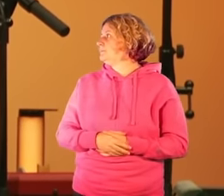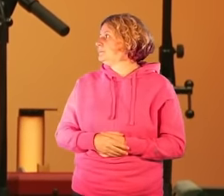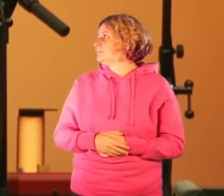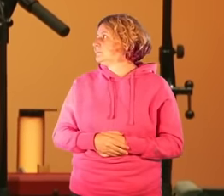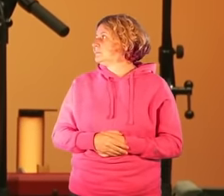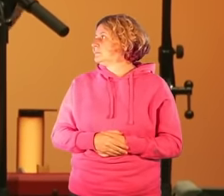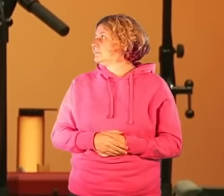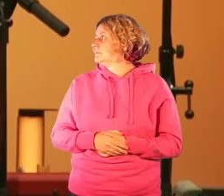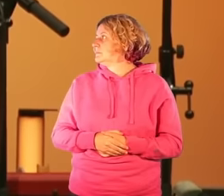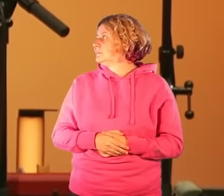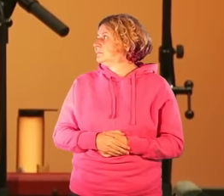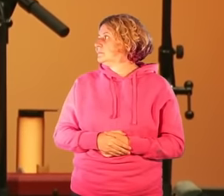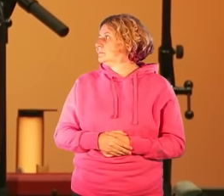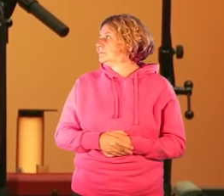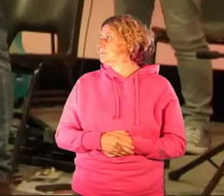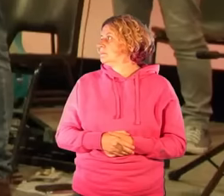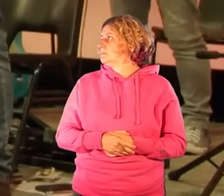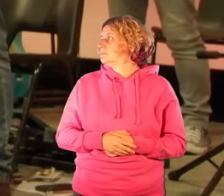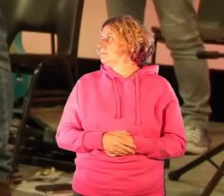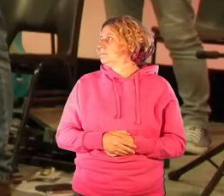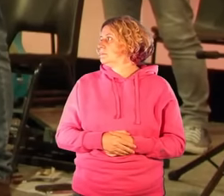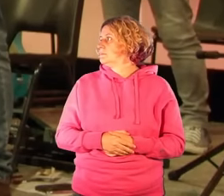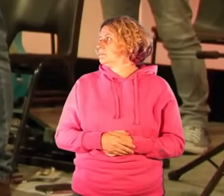this morning. Actually, a couple of people weren't.